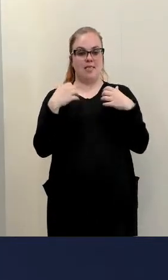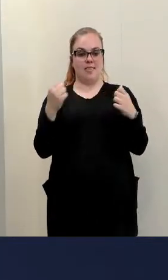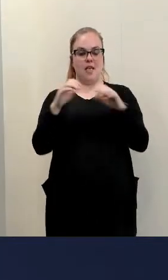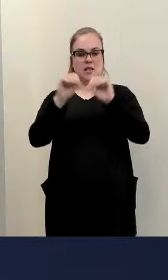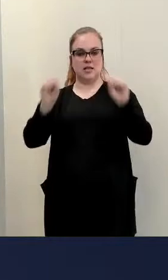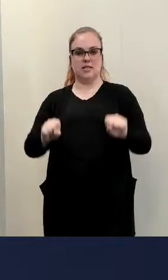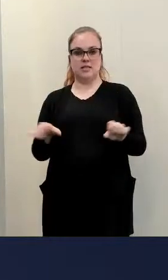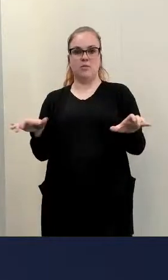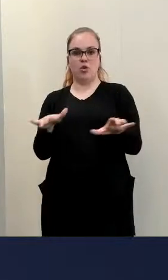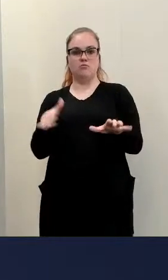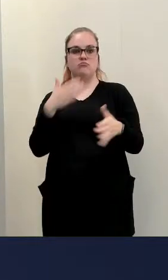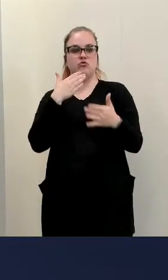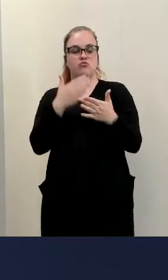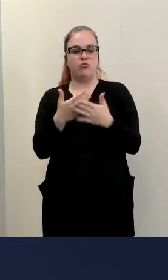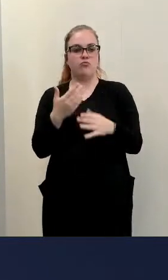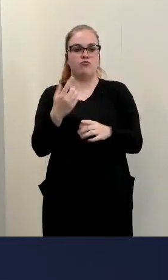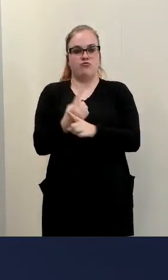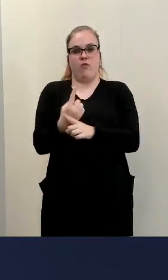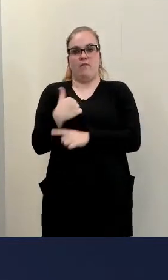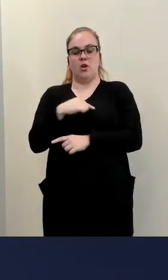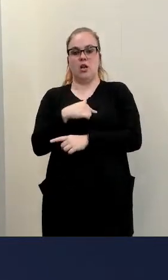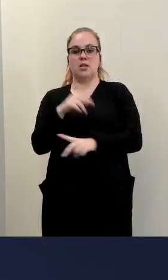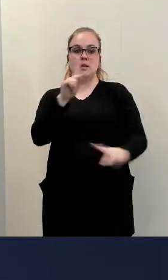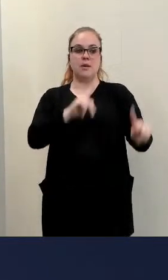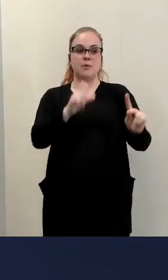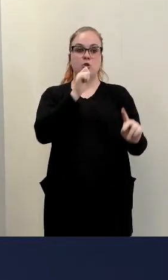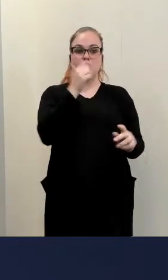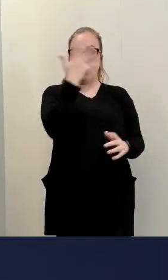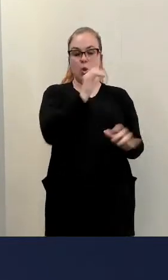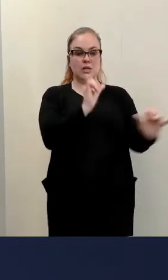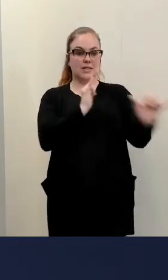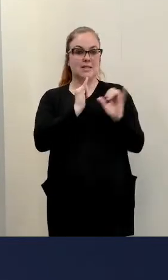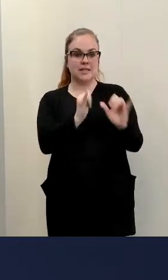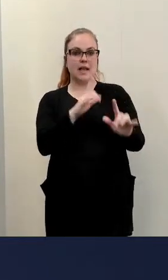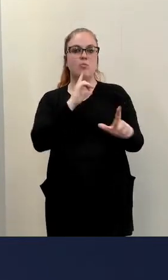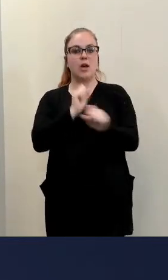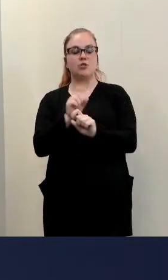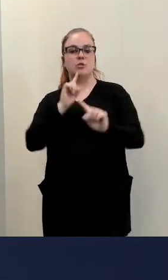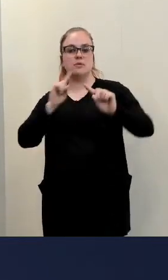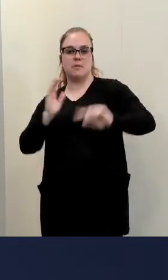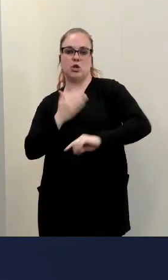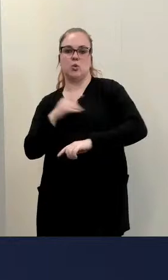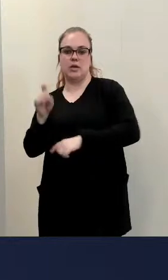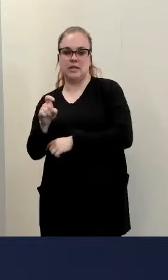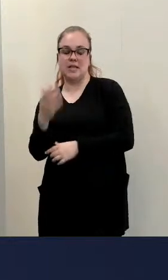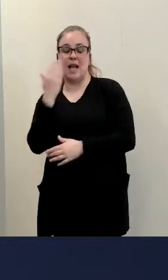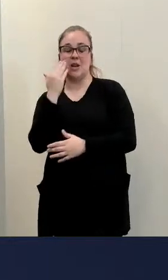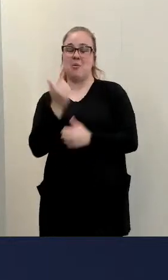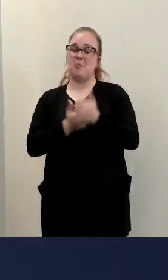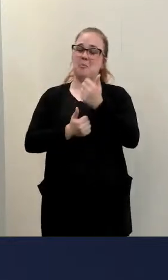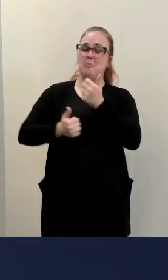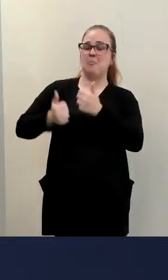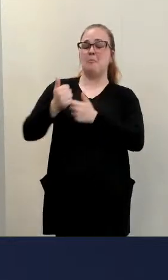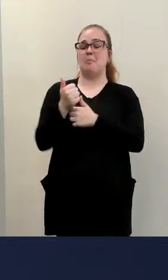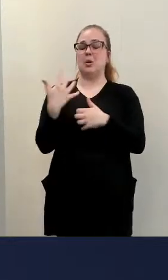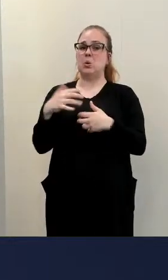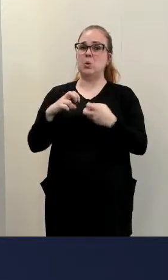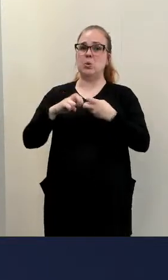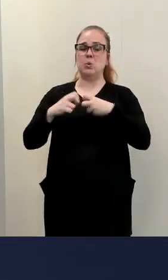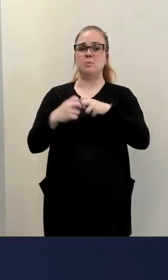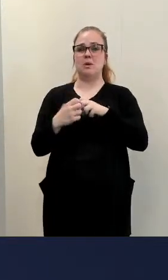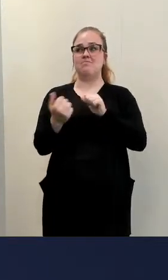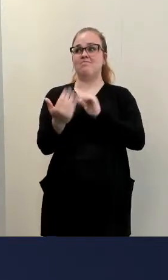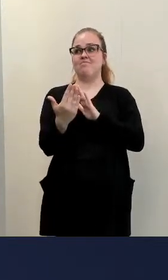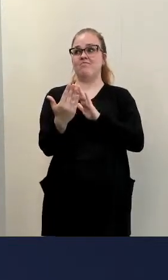right by us. Trust in that people who don't look like us is going to be responsive to our needs. I know one of the biggest things that we face as